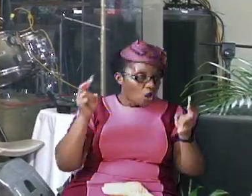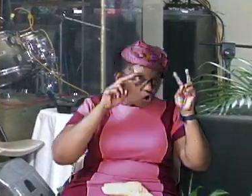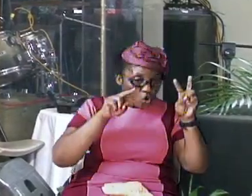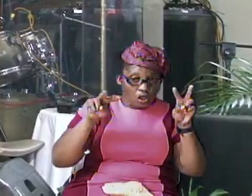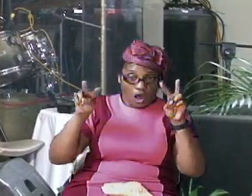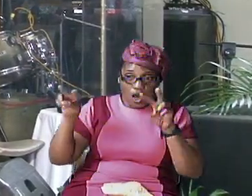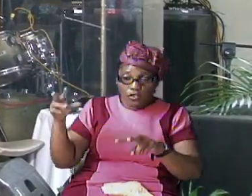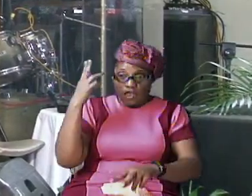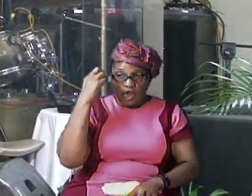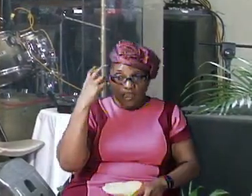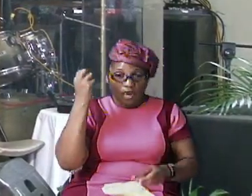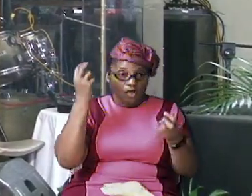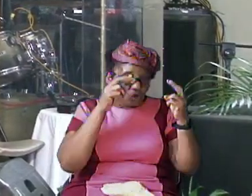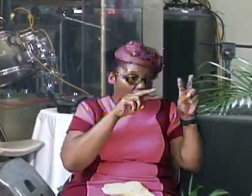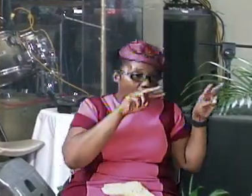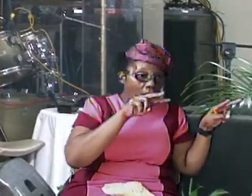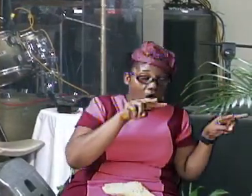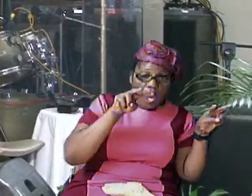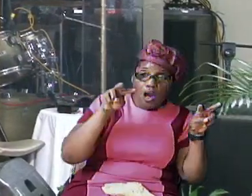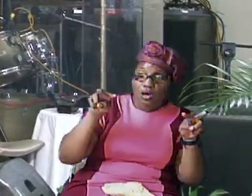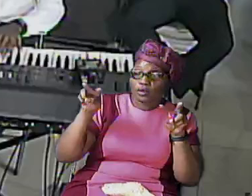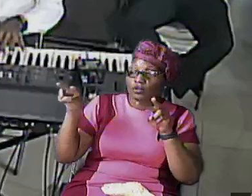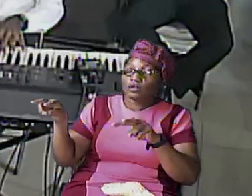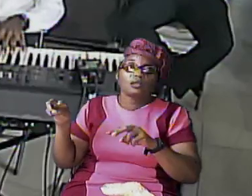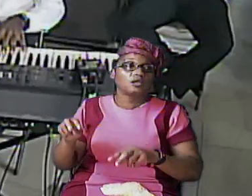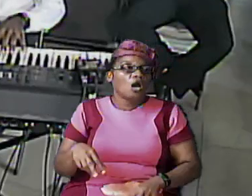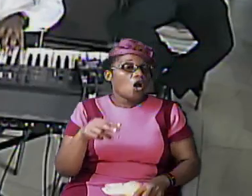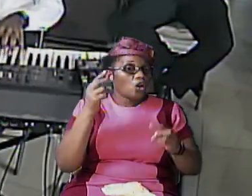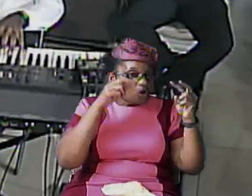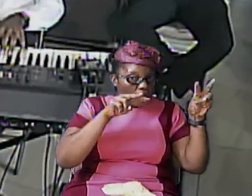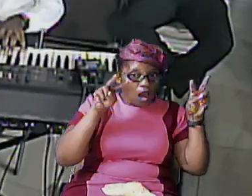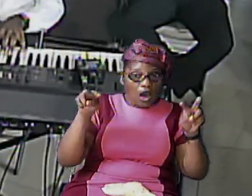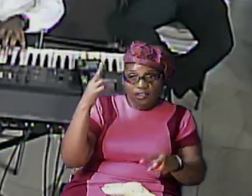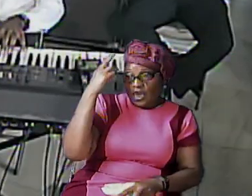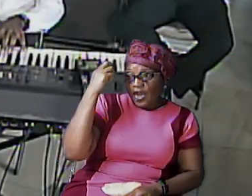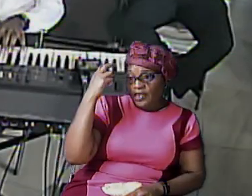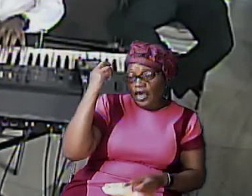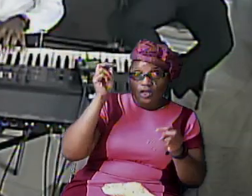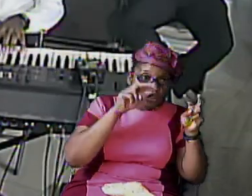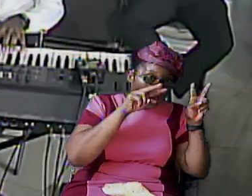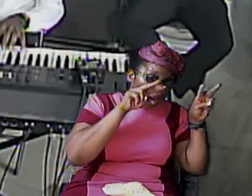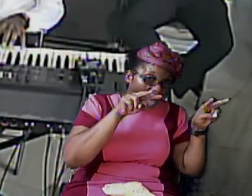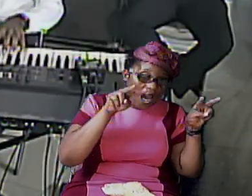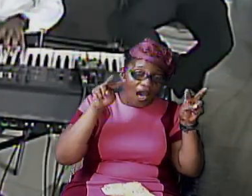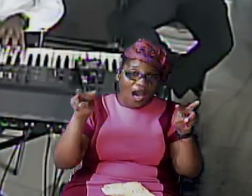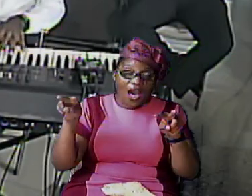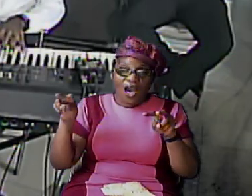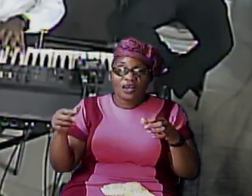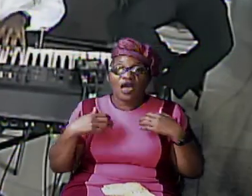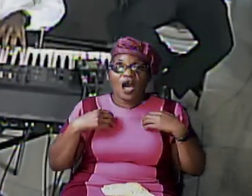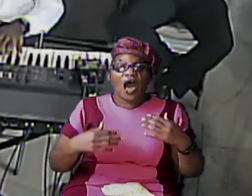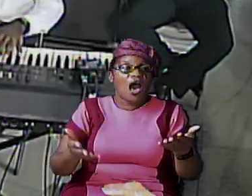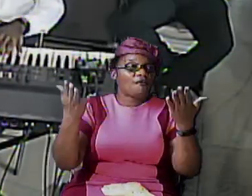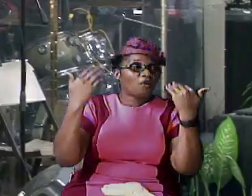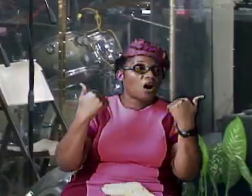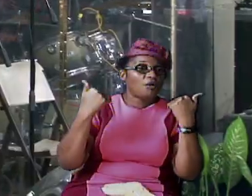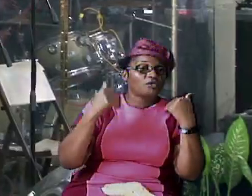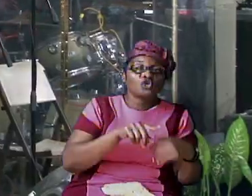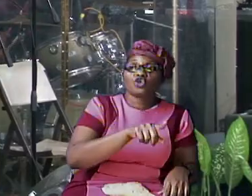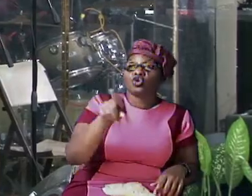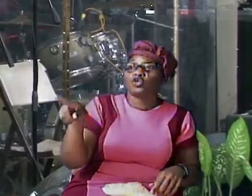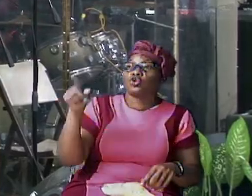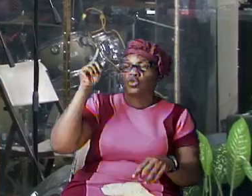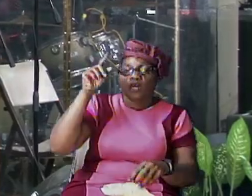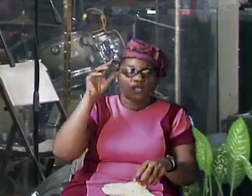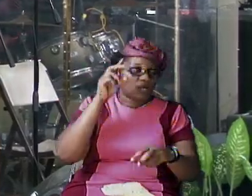time. Look out, Satan, look out. Look out, Satan, look out. I'm coming